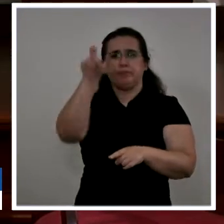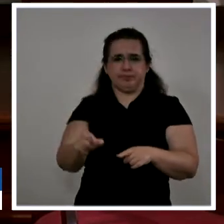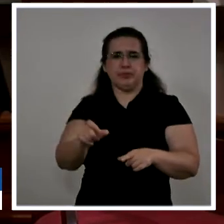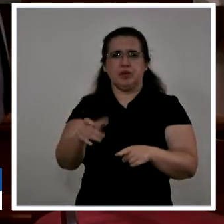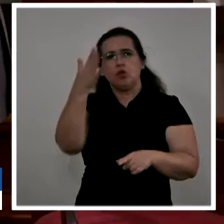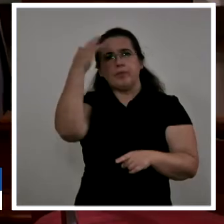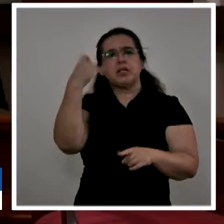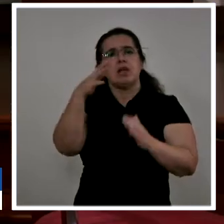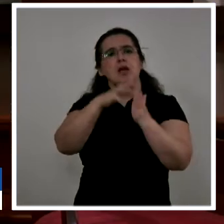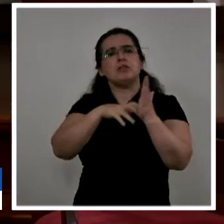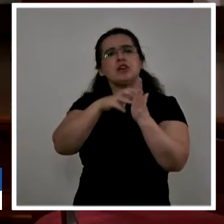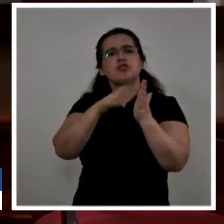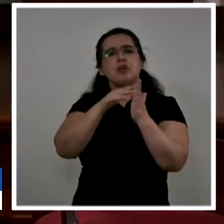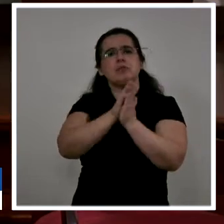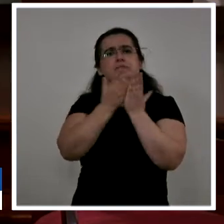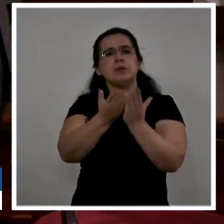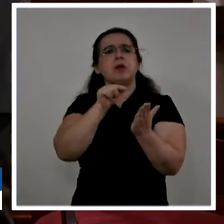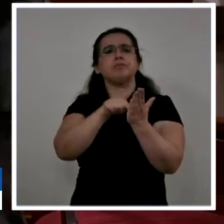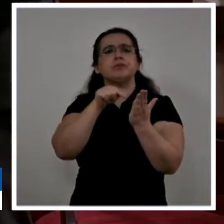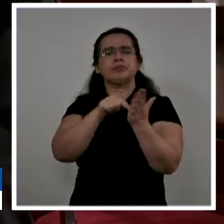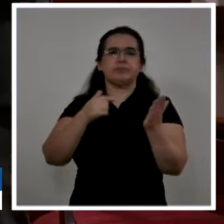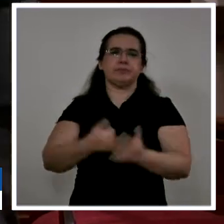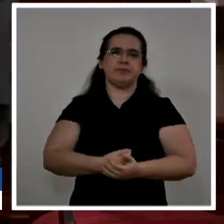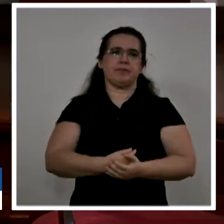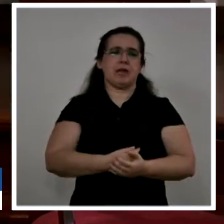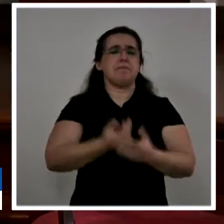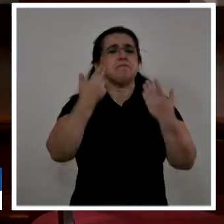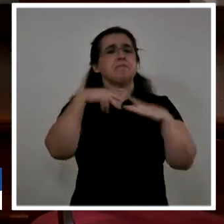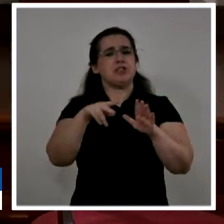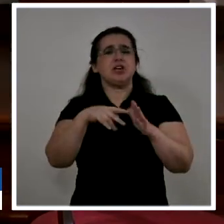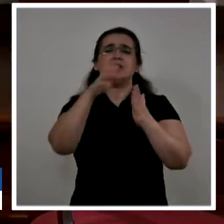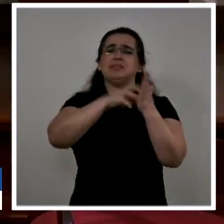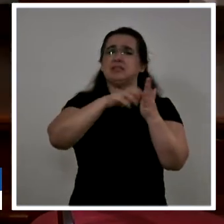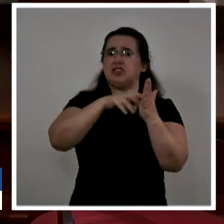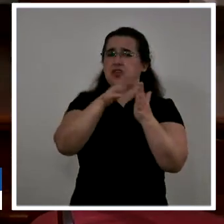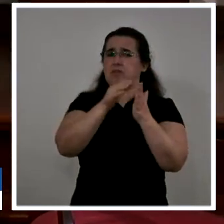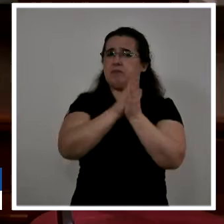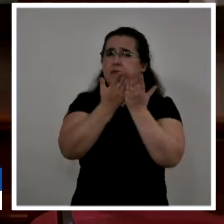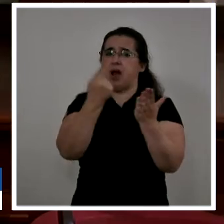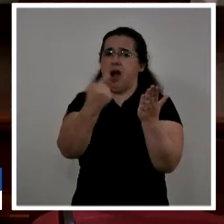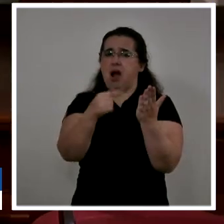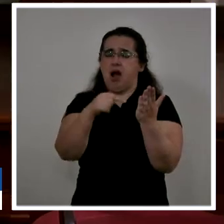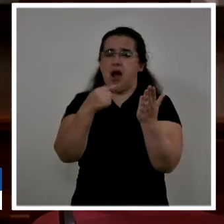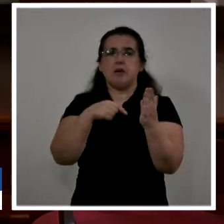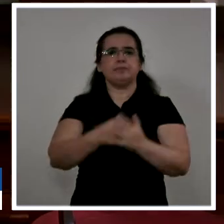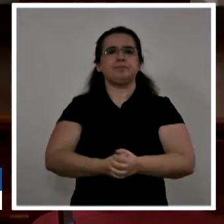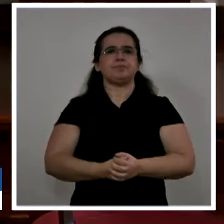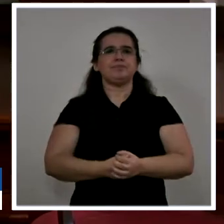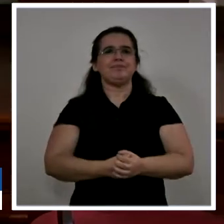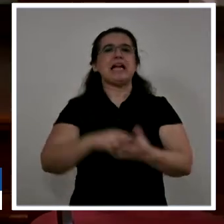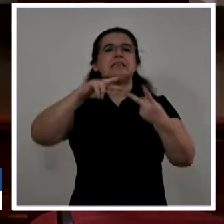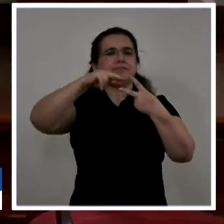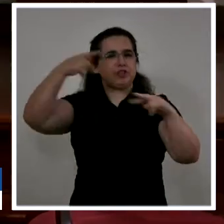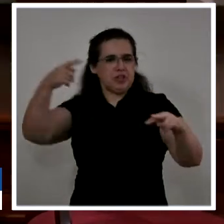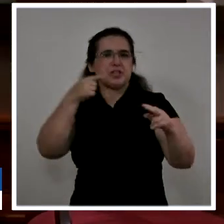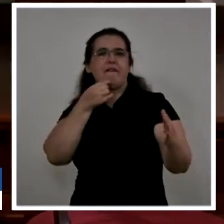Bíblia. Now there's a lot of verses in the Bible. Mas existem muitos textos na Bíblia that talk about genetics and inheritance. Que falam de